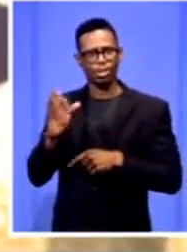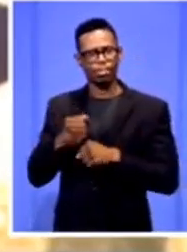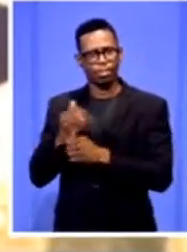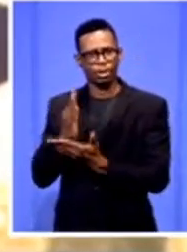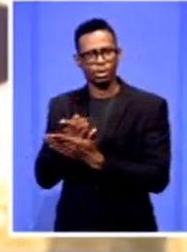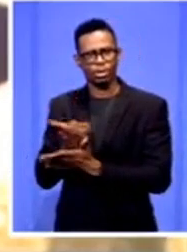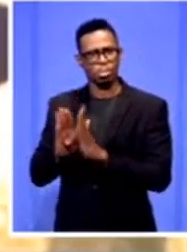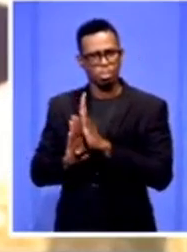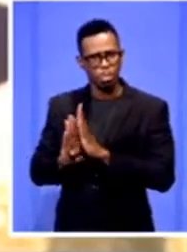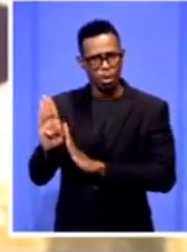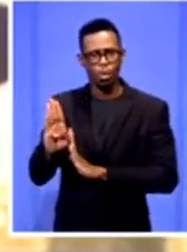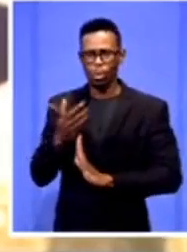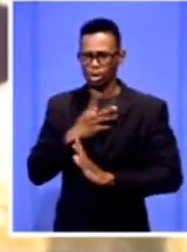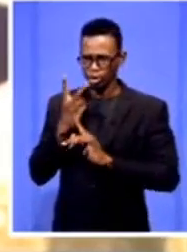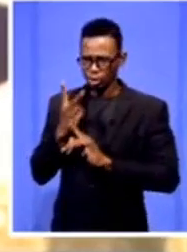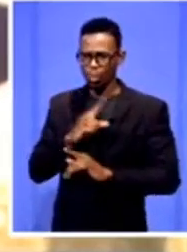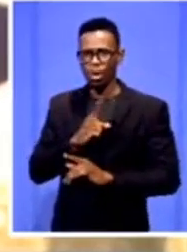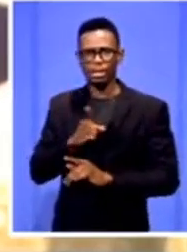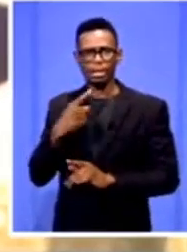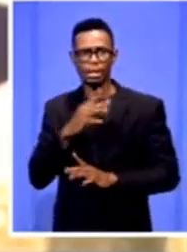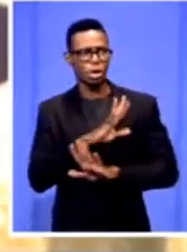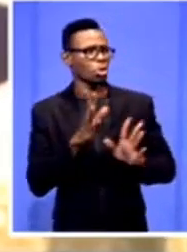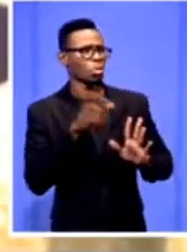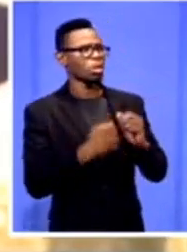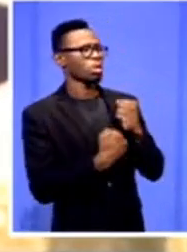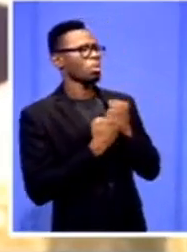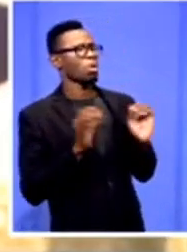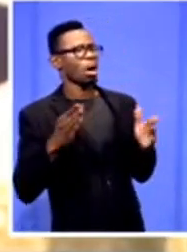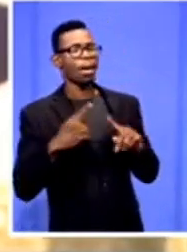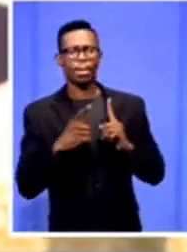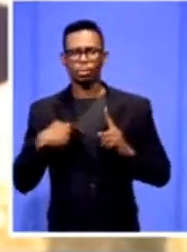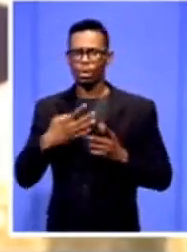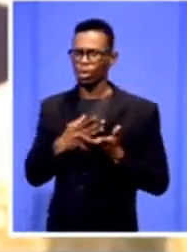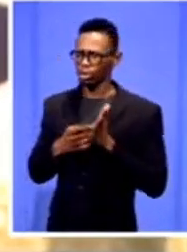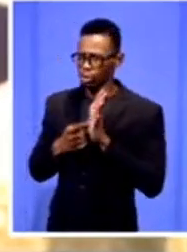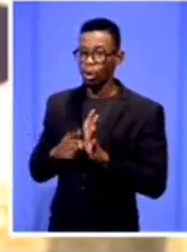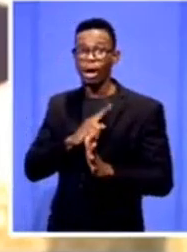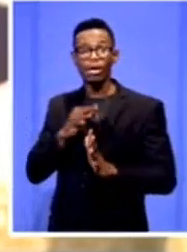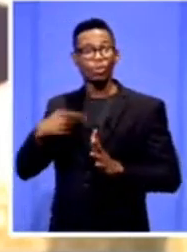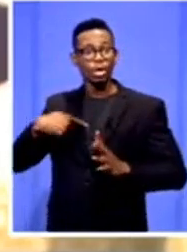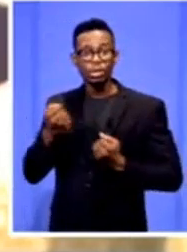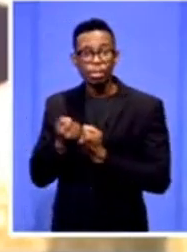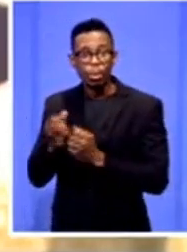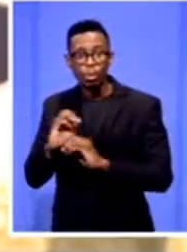supporte ga gona motho ya tlang go ba supporta. So far,